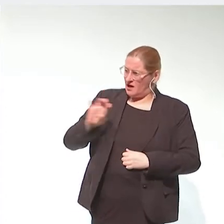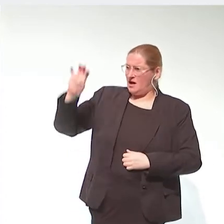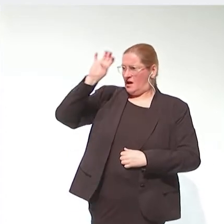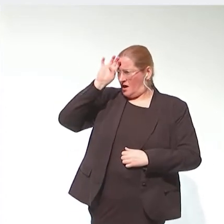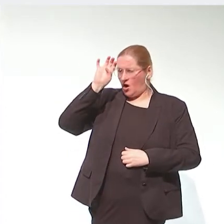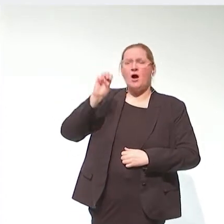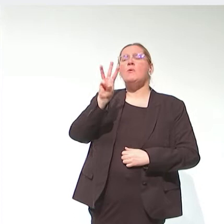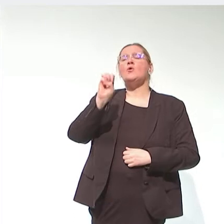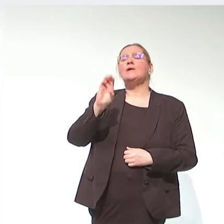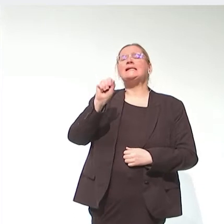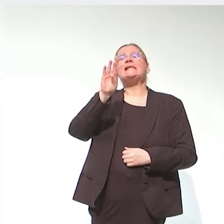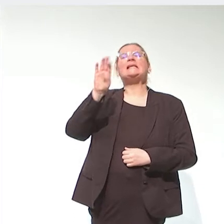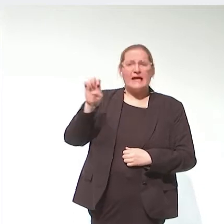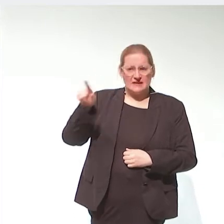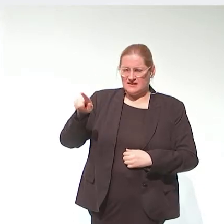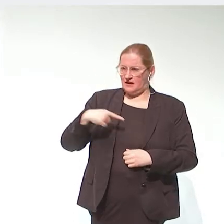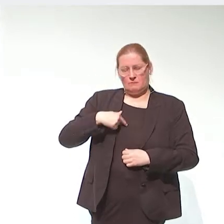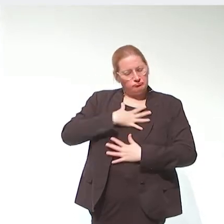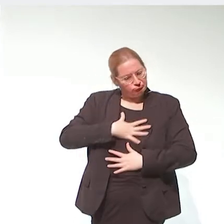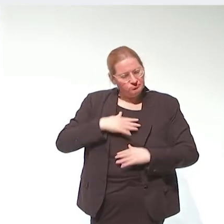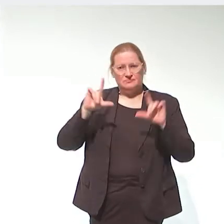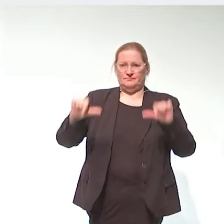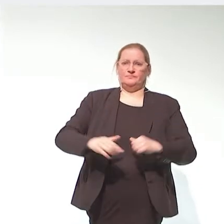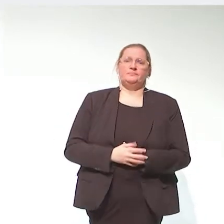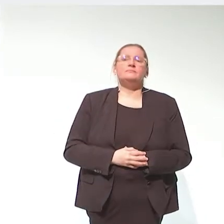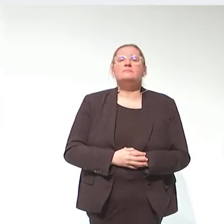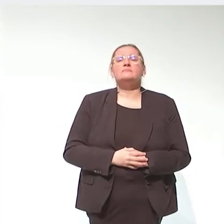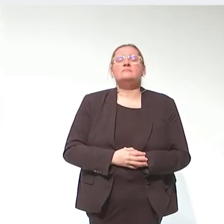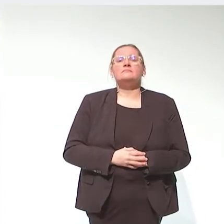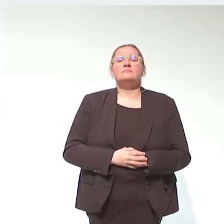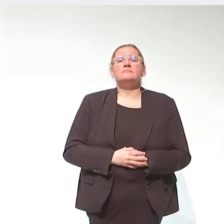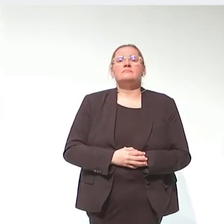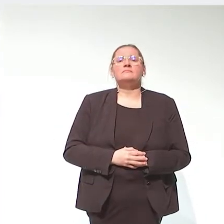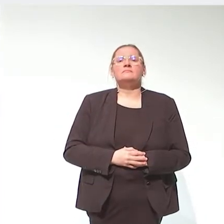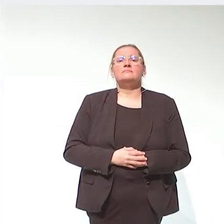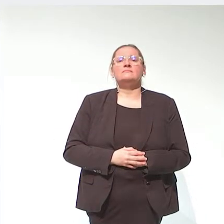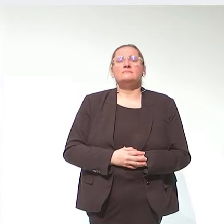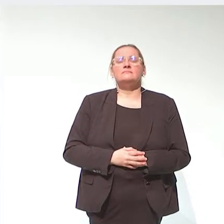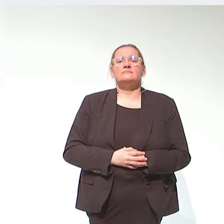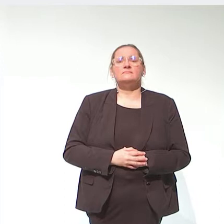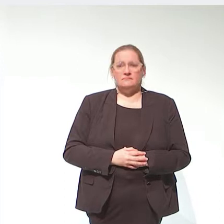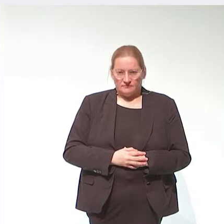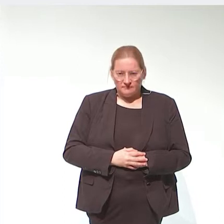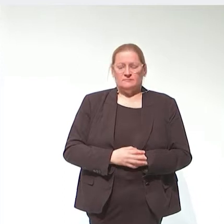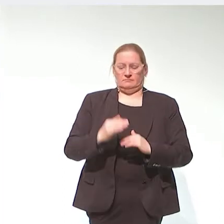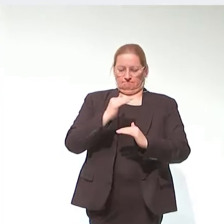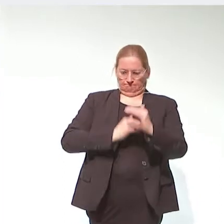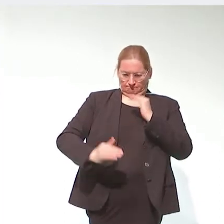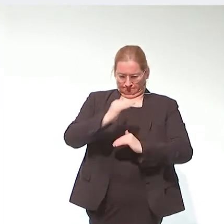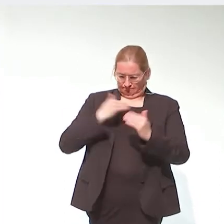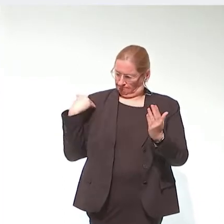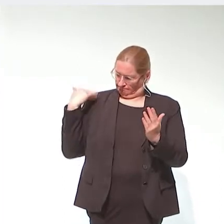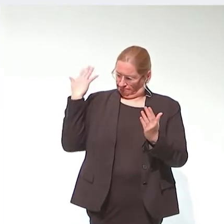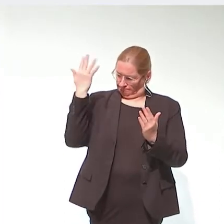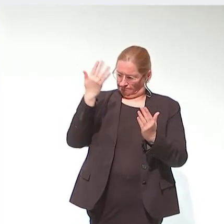funding within the previous programming period. And I know many of you do not have much money left, but for those of you who